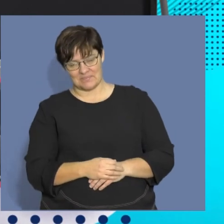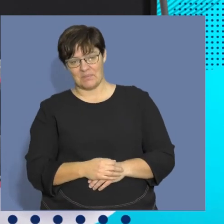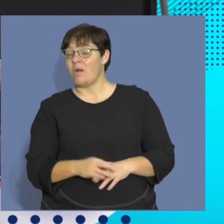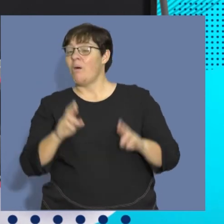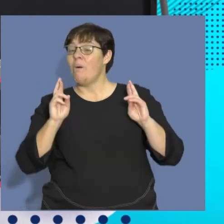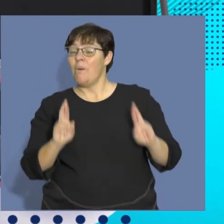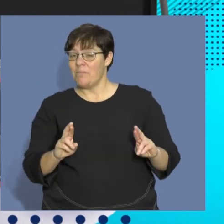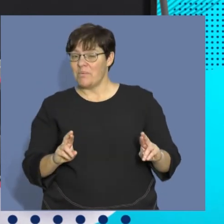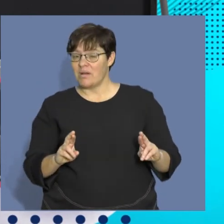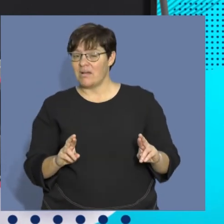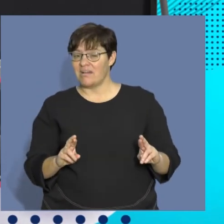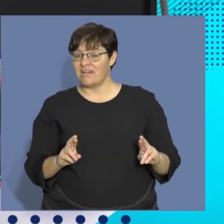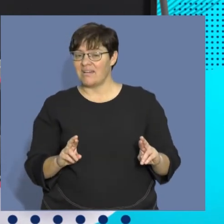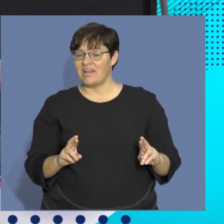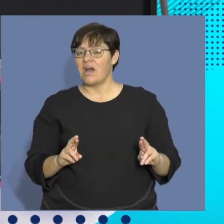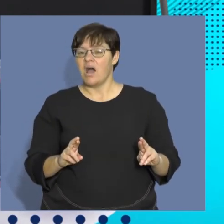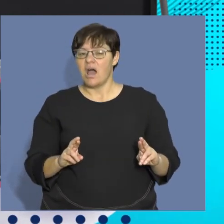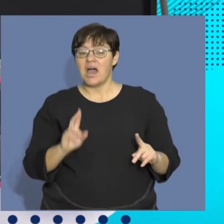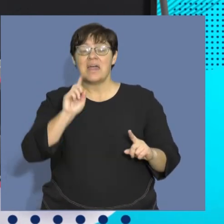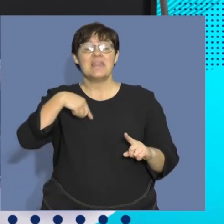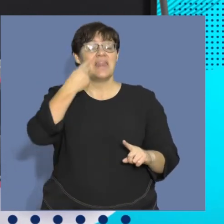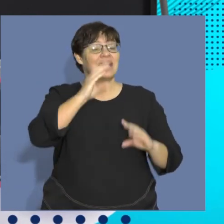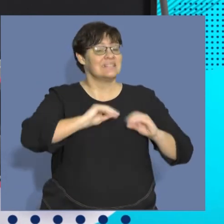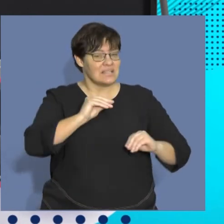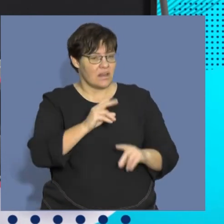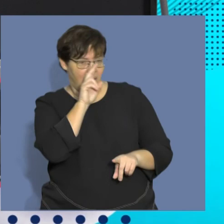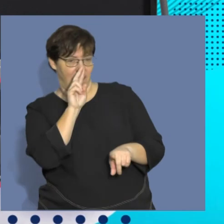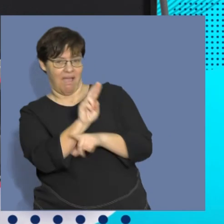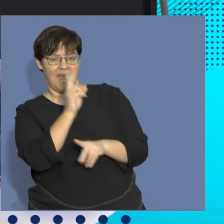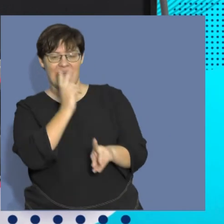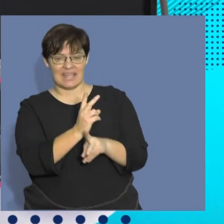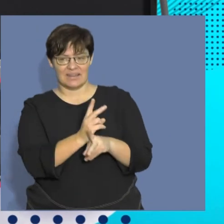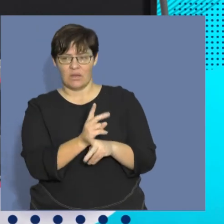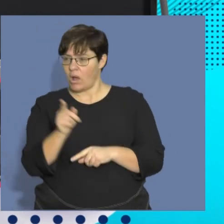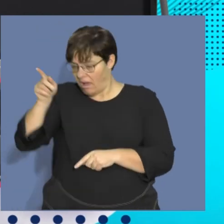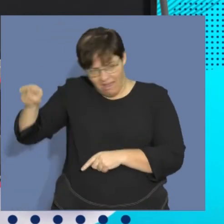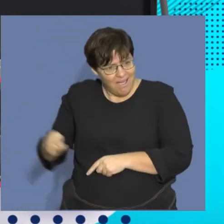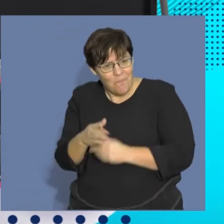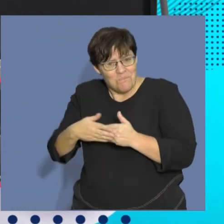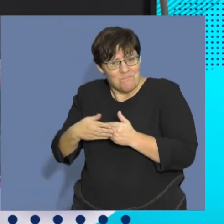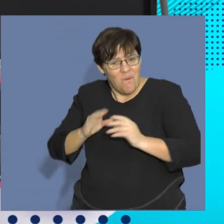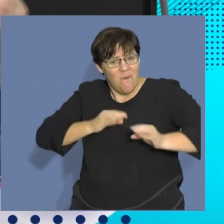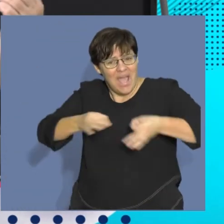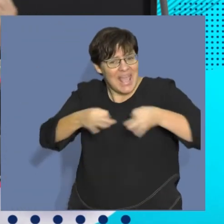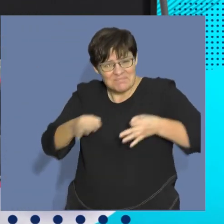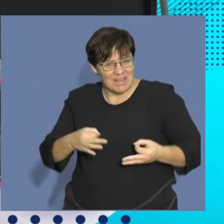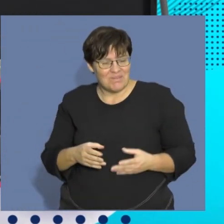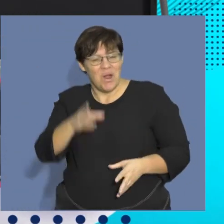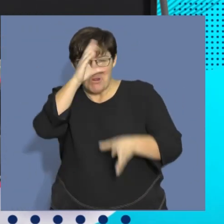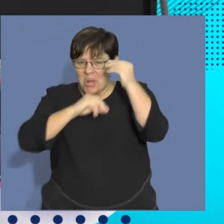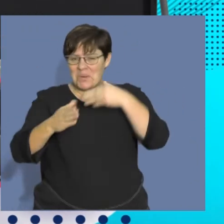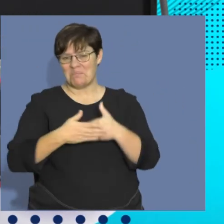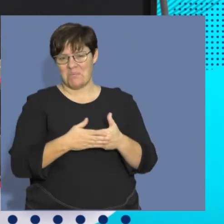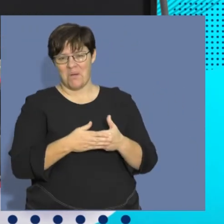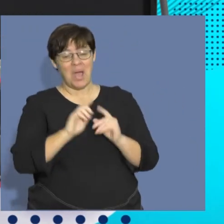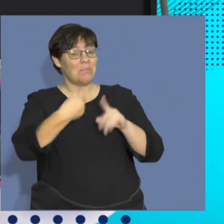to say goodbye to you, but I hope that you're going to make sure that you get our next lesson, because we've got more work